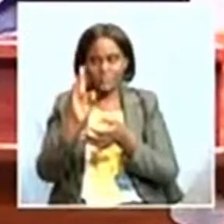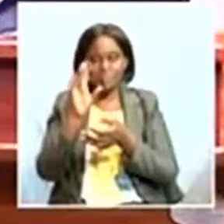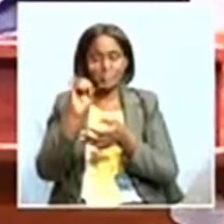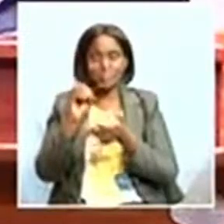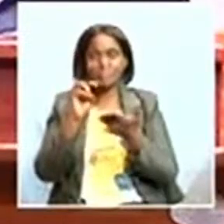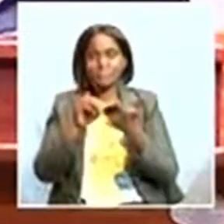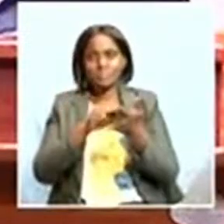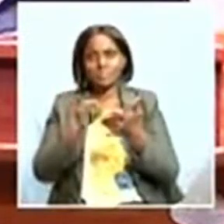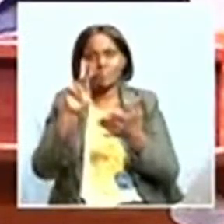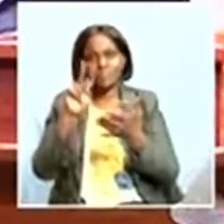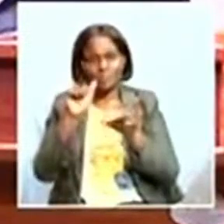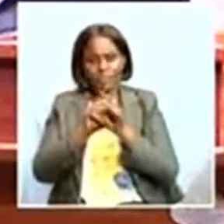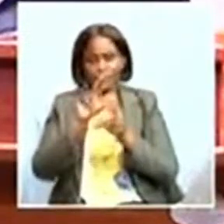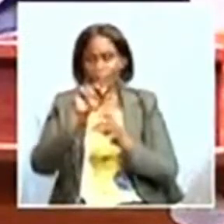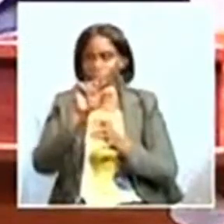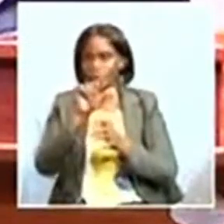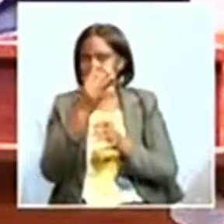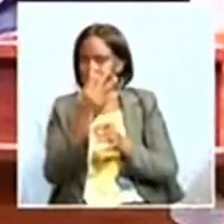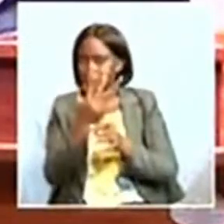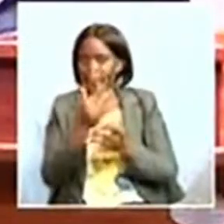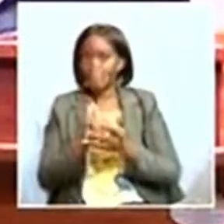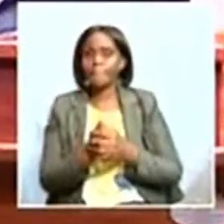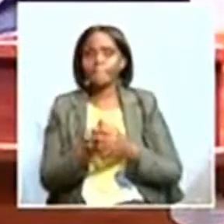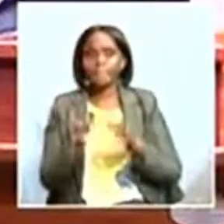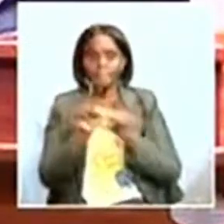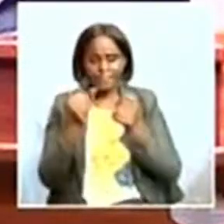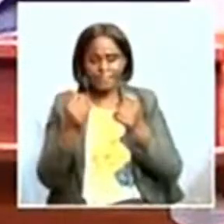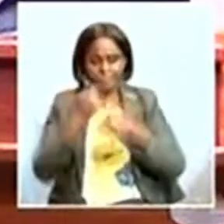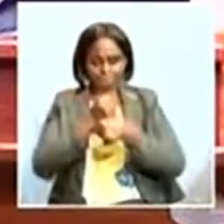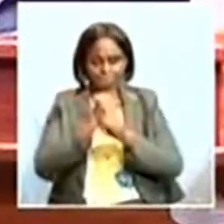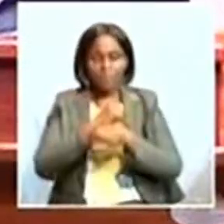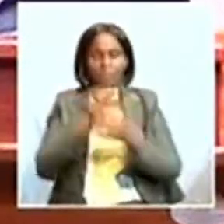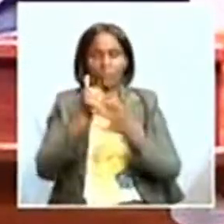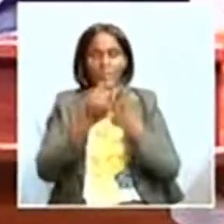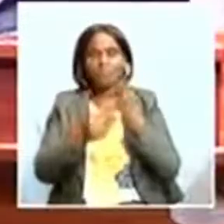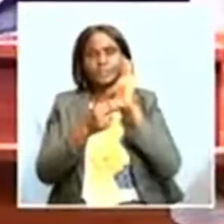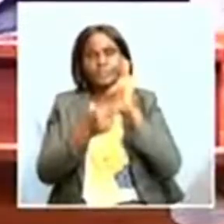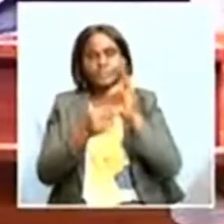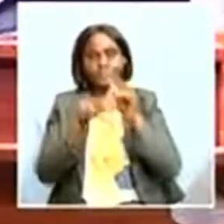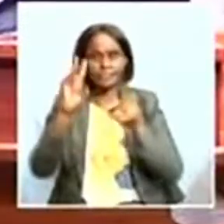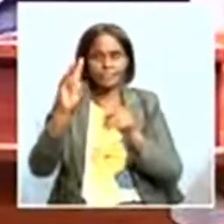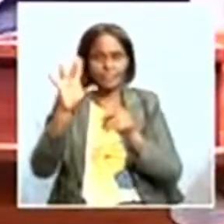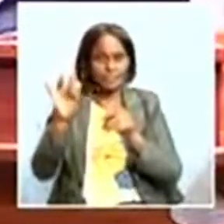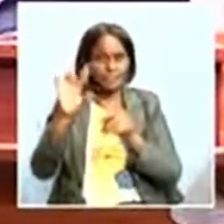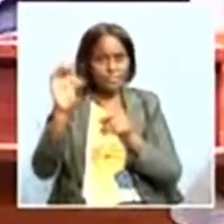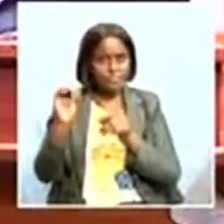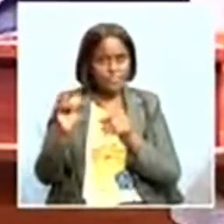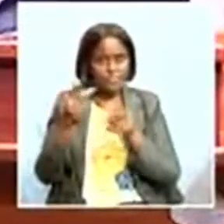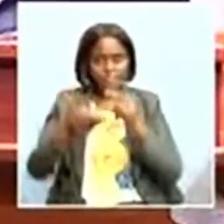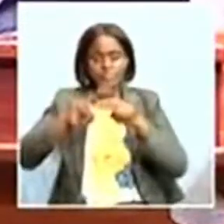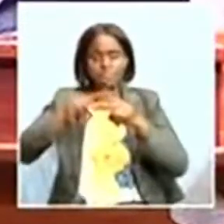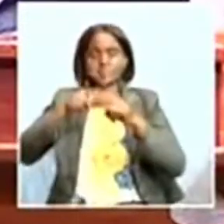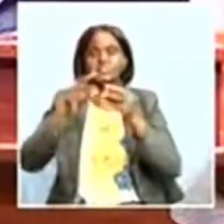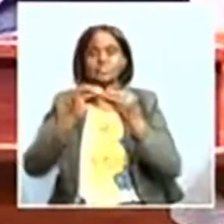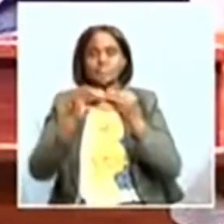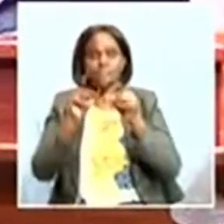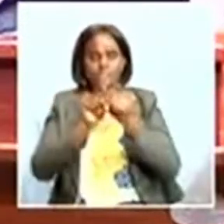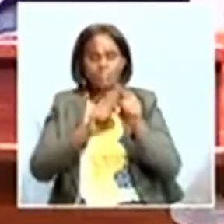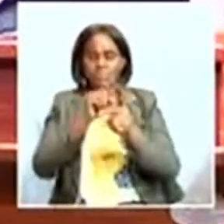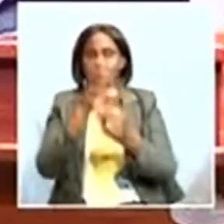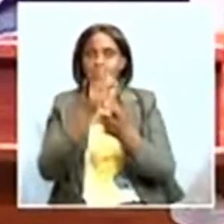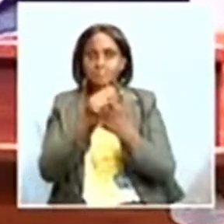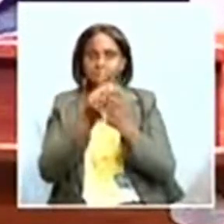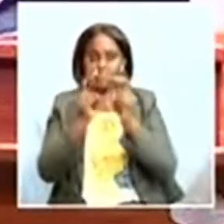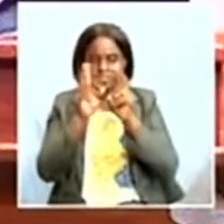1,870 million kwacha in 2025, making an impressive 78% increase. This funding